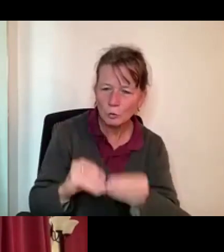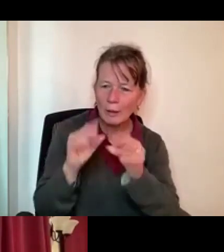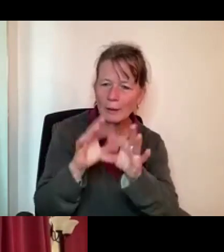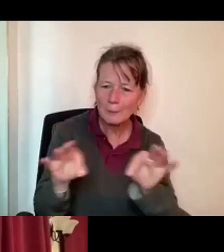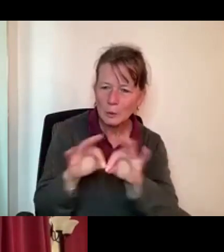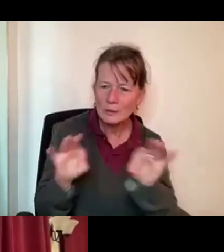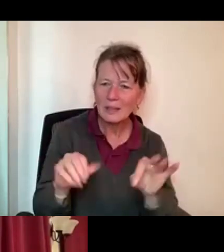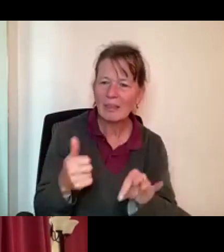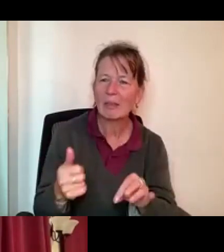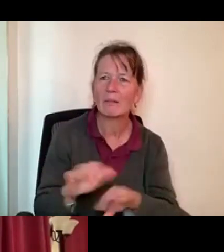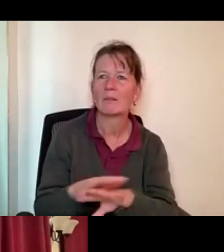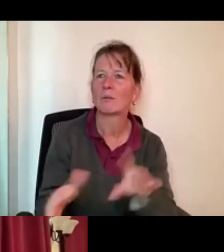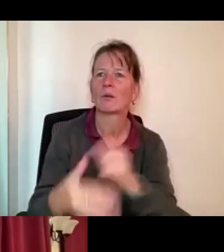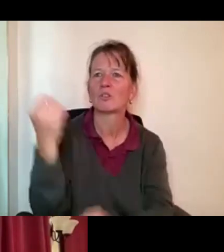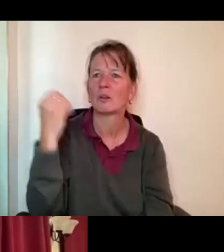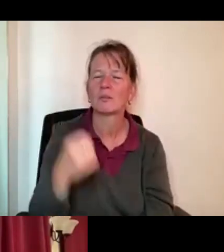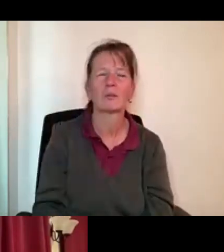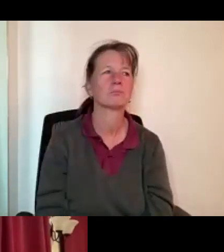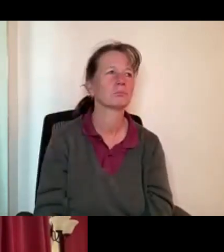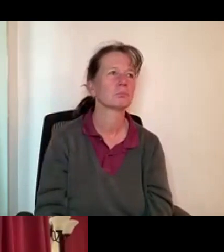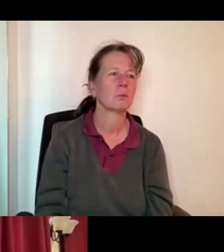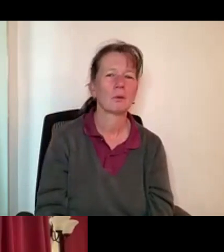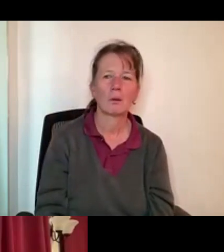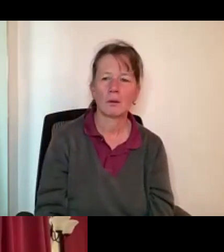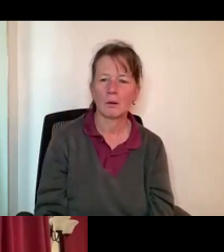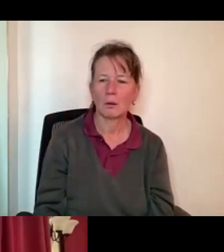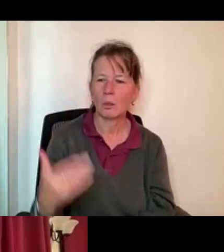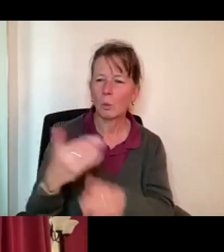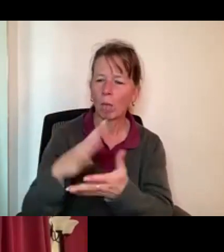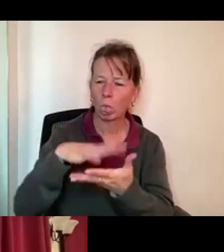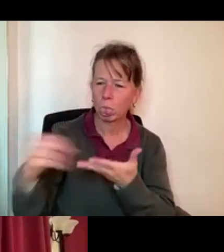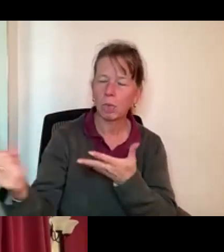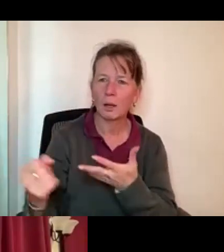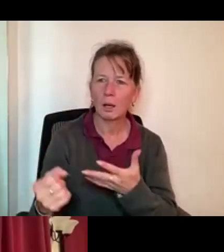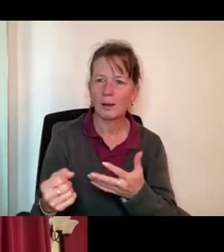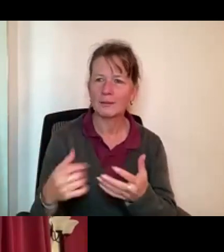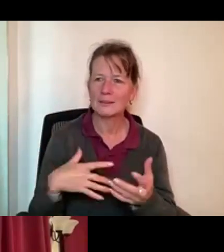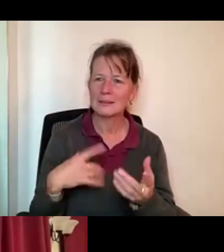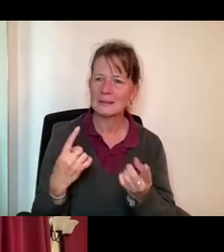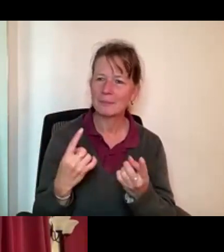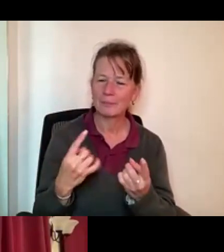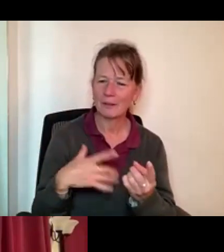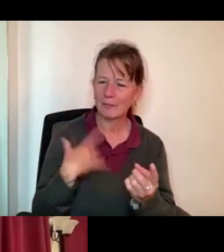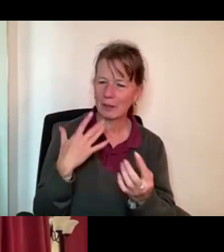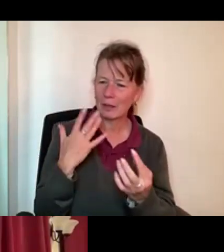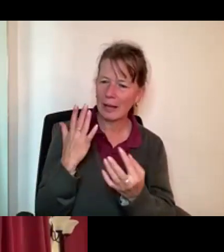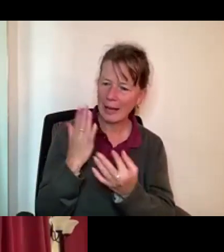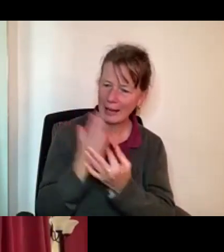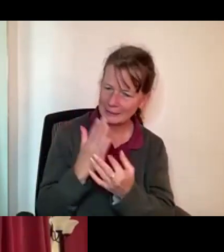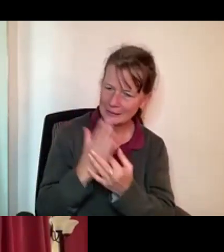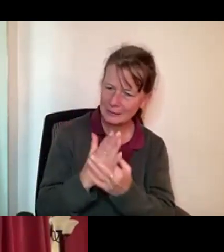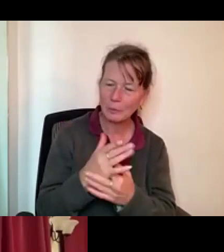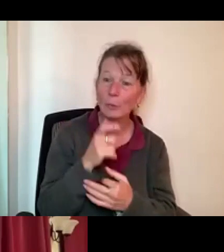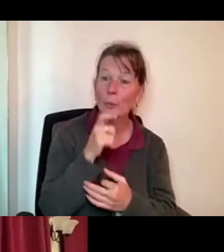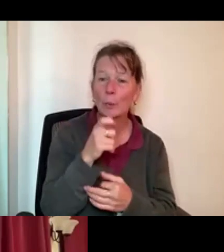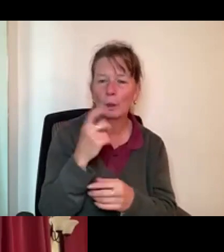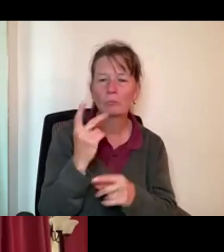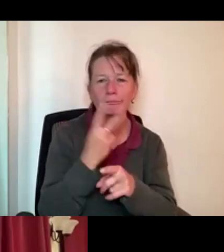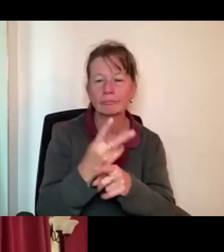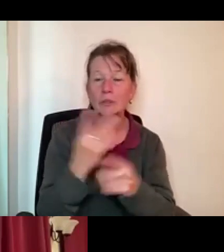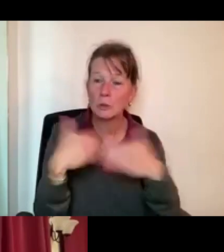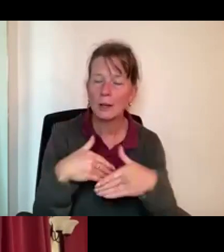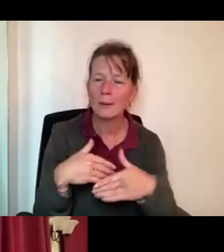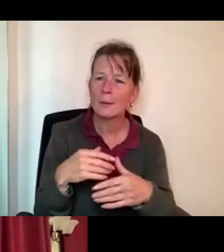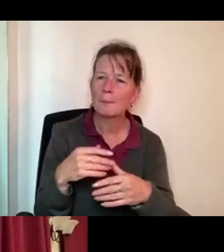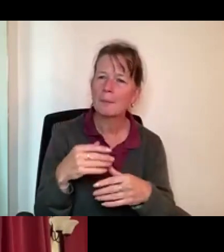get them. And there was something very like accessible, which is a word that has been said a lot tonight, but about your